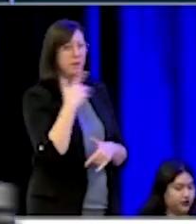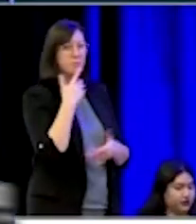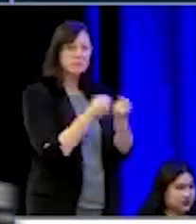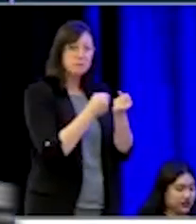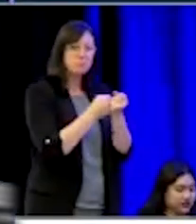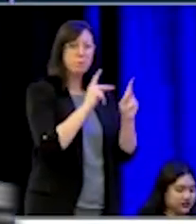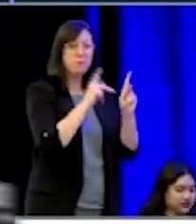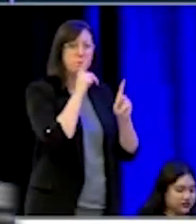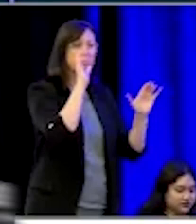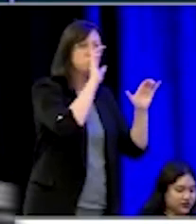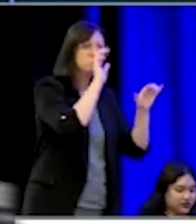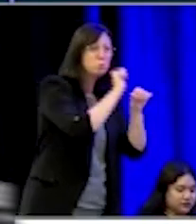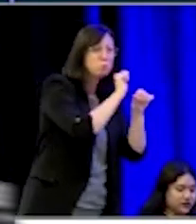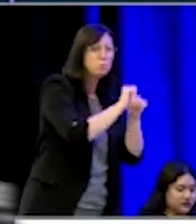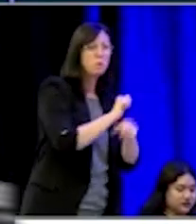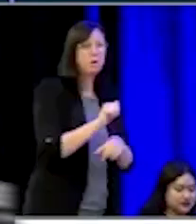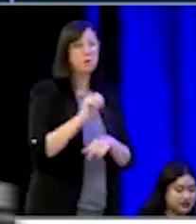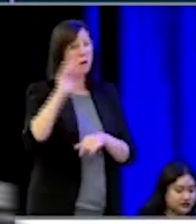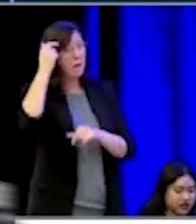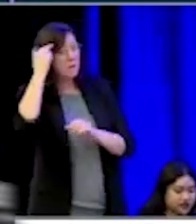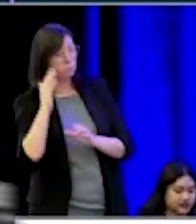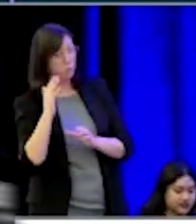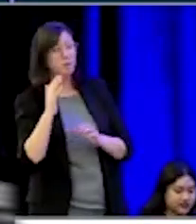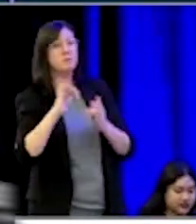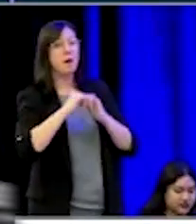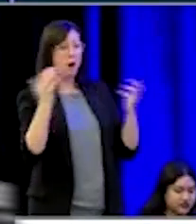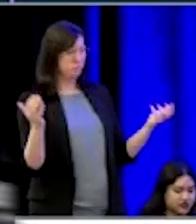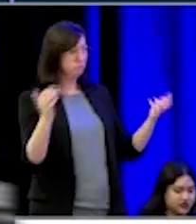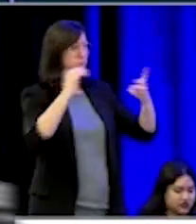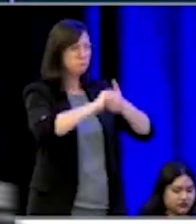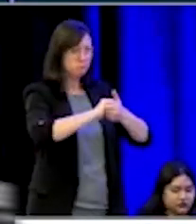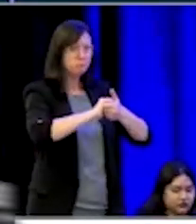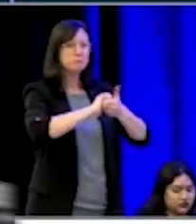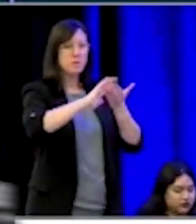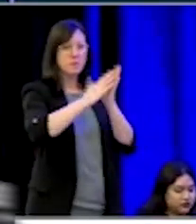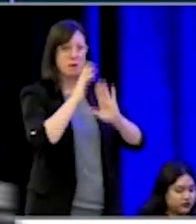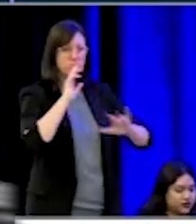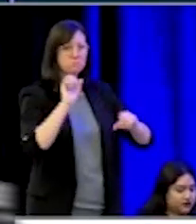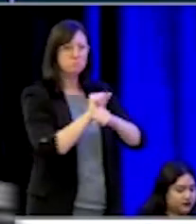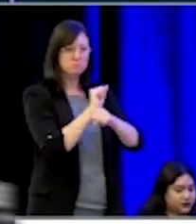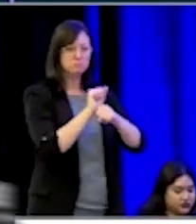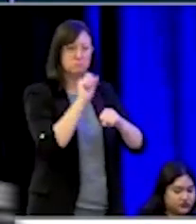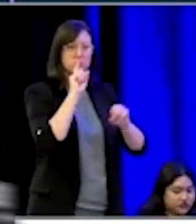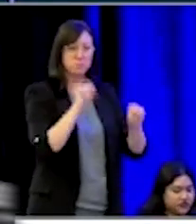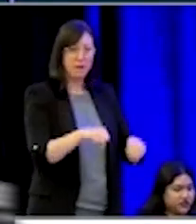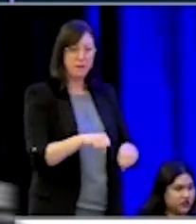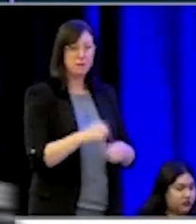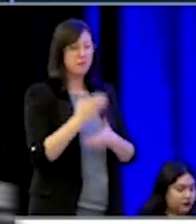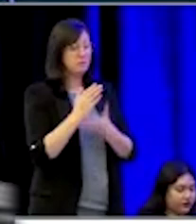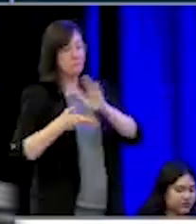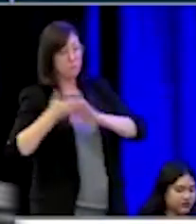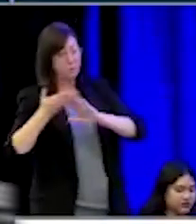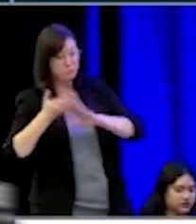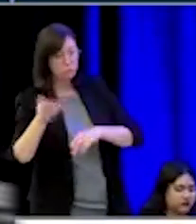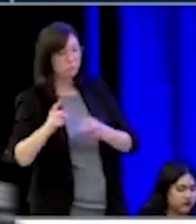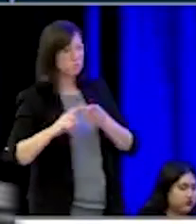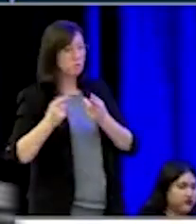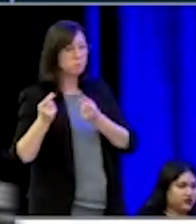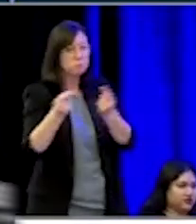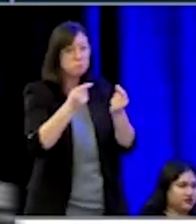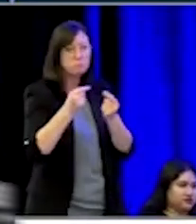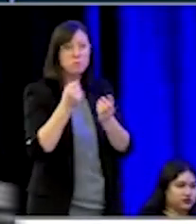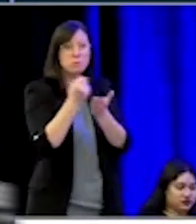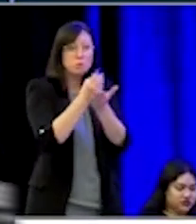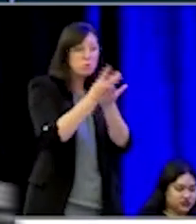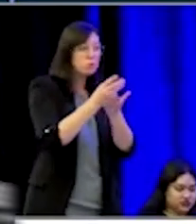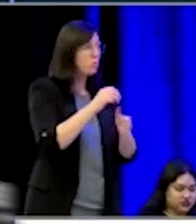and employers alike to integrate these practices into various sectors, some of which include administration and operations, social work